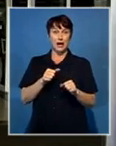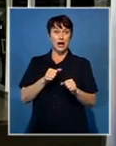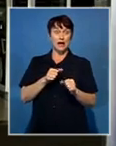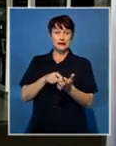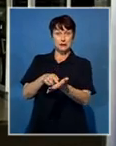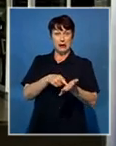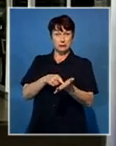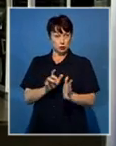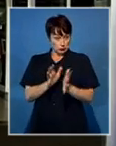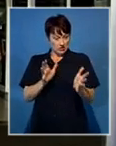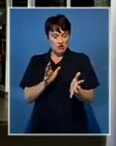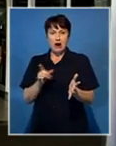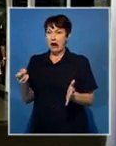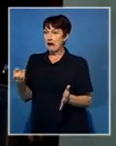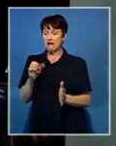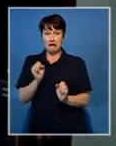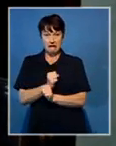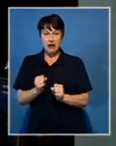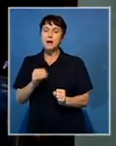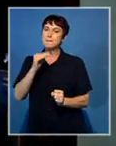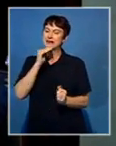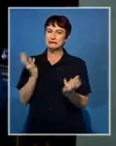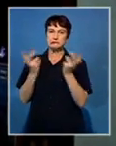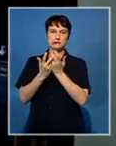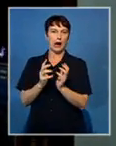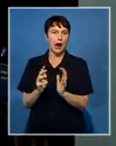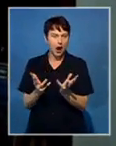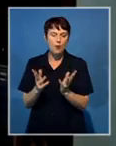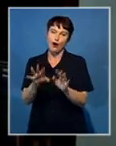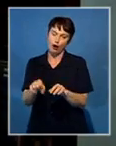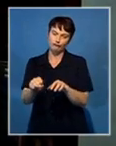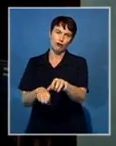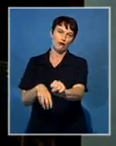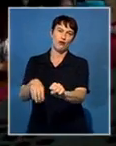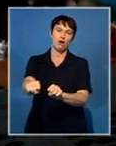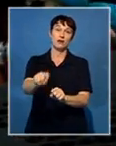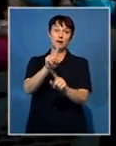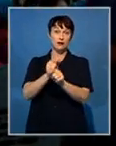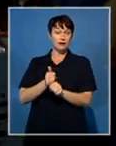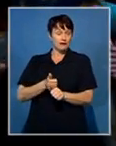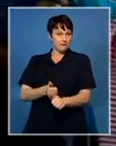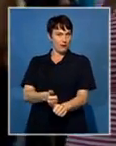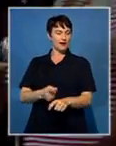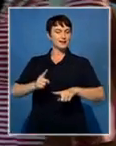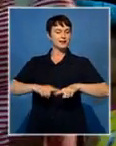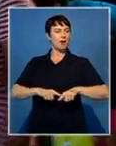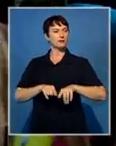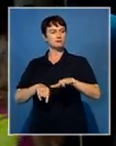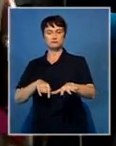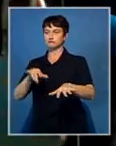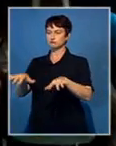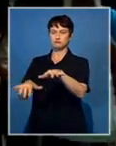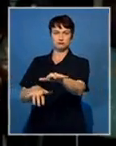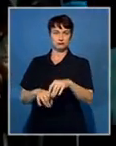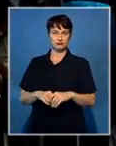Eskom has to step in to match the two. The different phases of load shedding are implemented according to the difference in supply and demand.